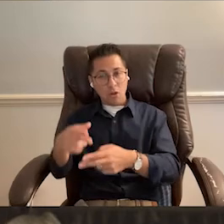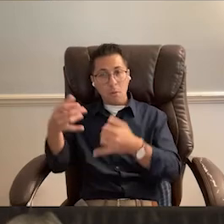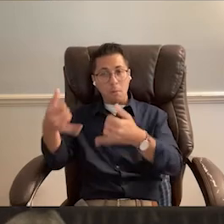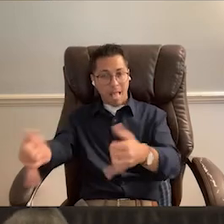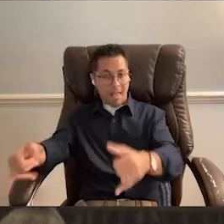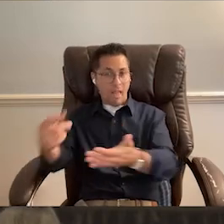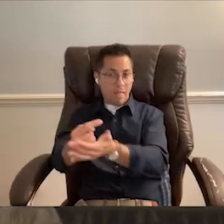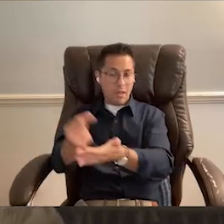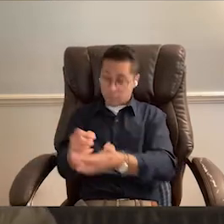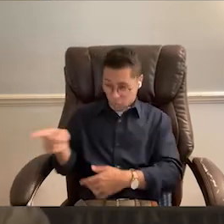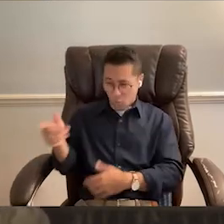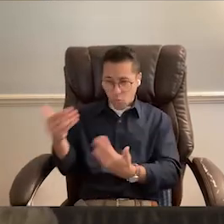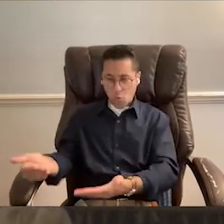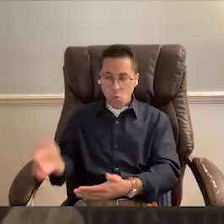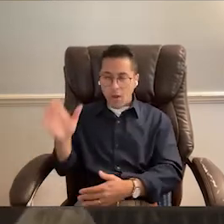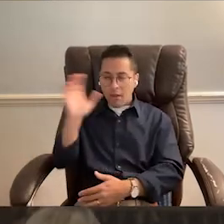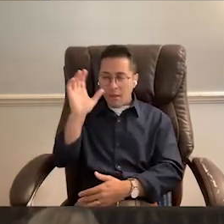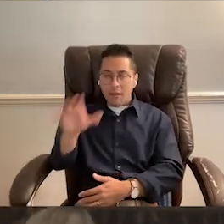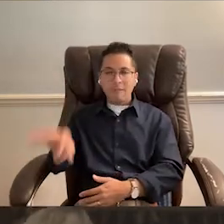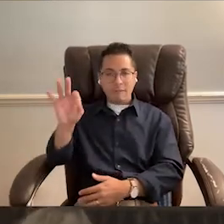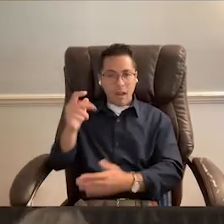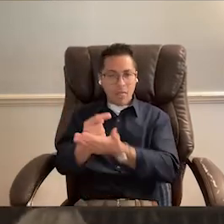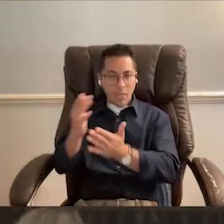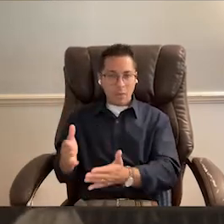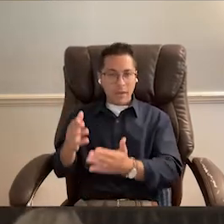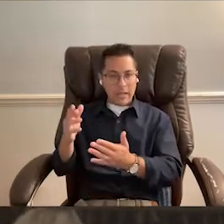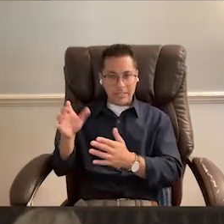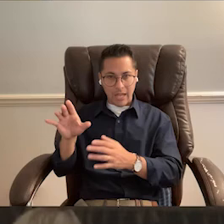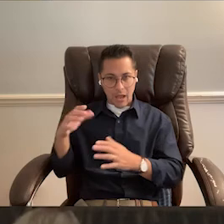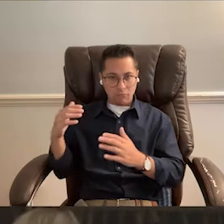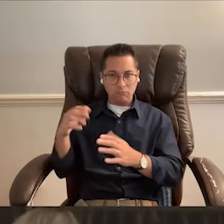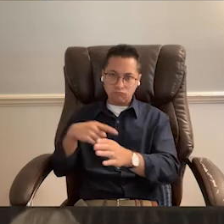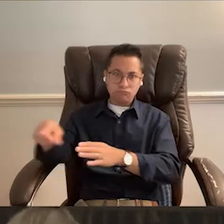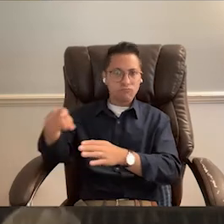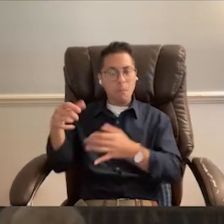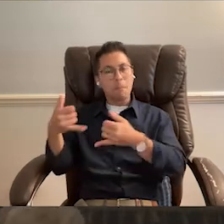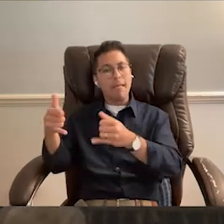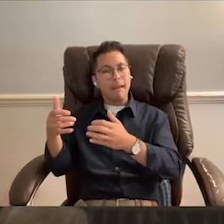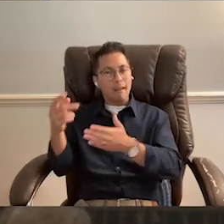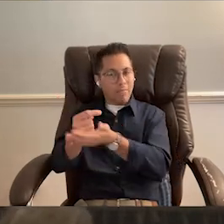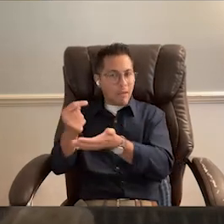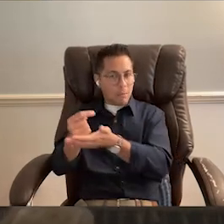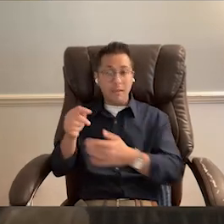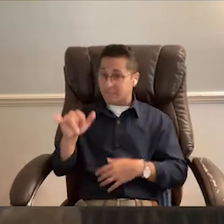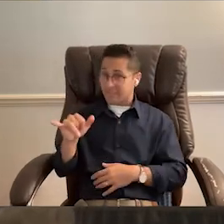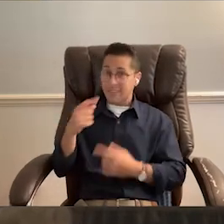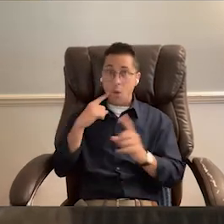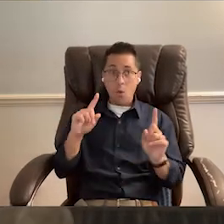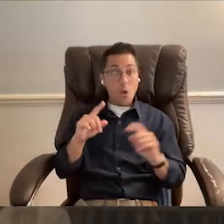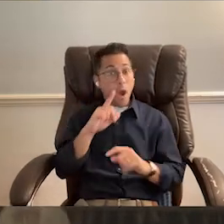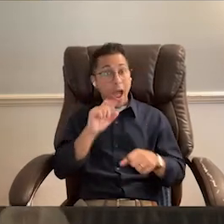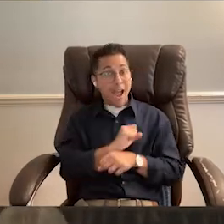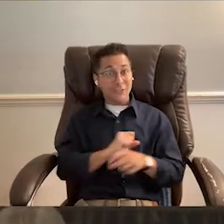biofeedback therapy. Mhm, There's also this thing called play therapy. mhm. So find a therapist that does that.